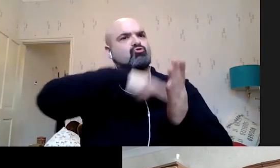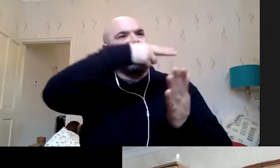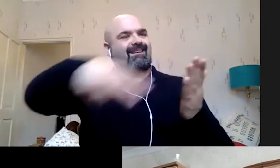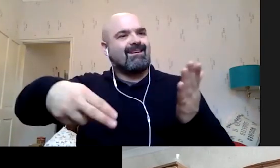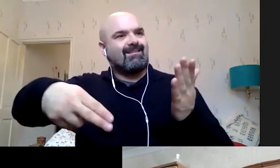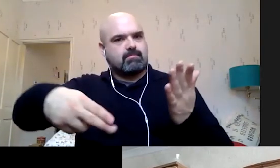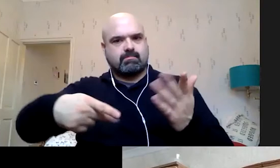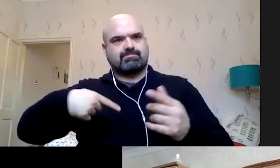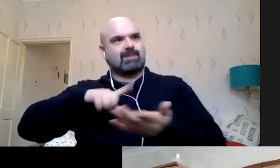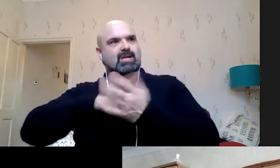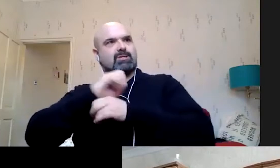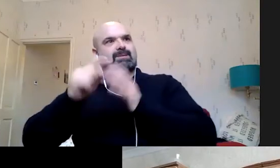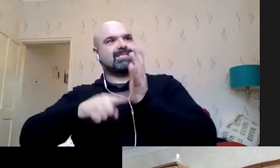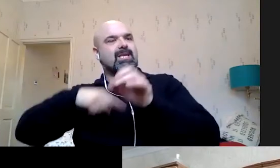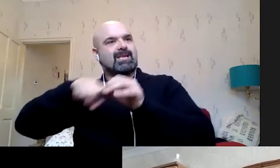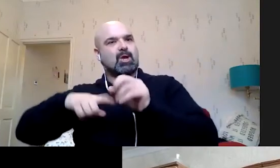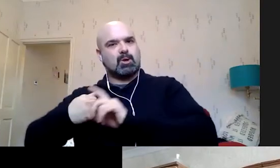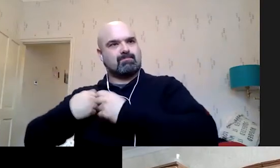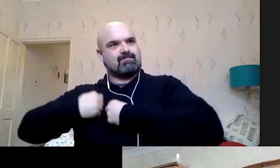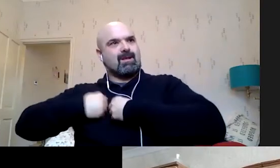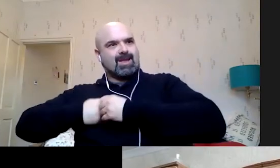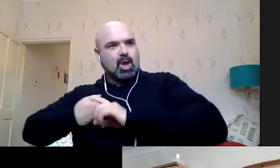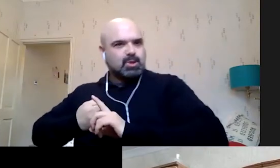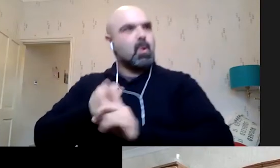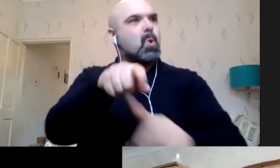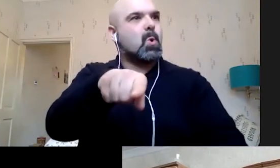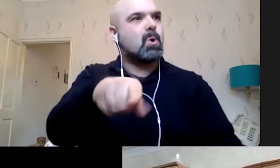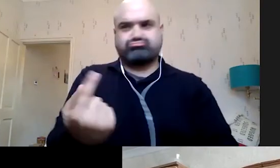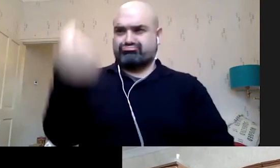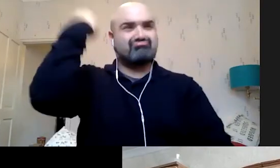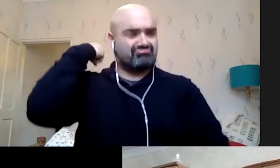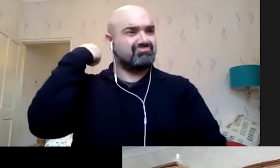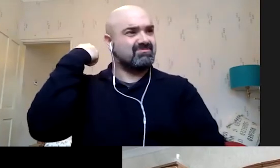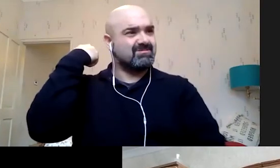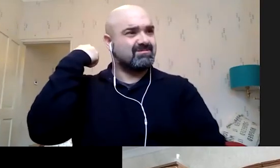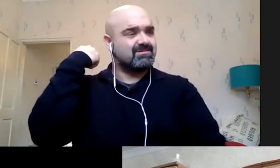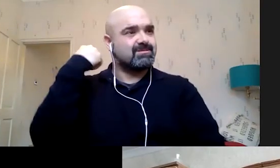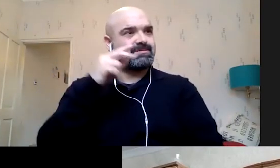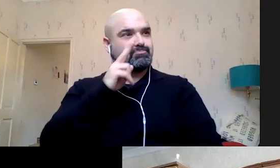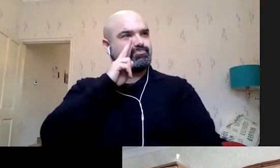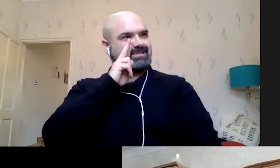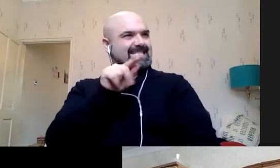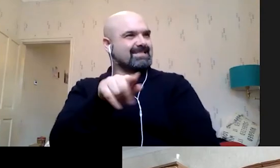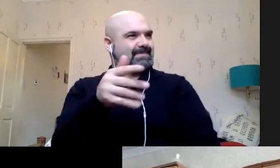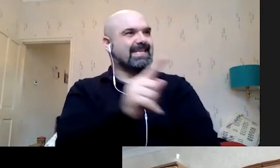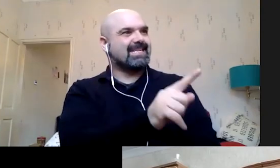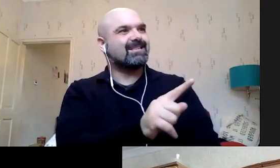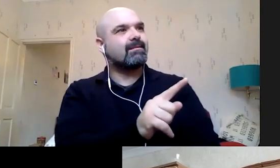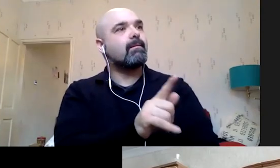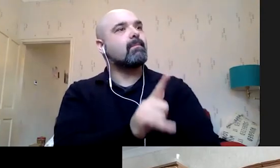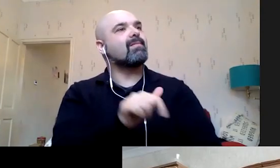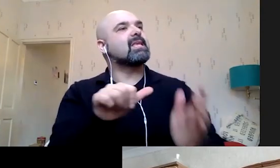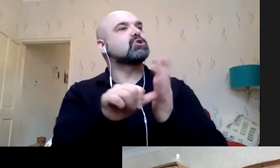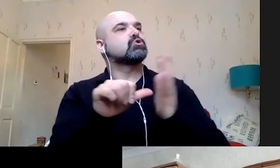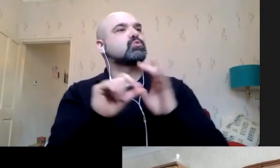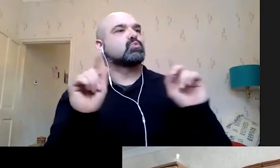as per the film Pride, which I'm sure you know about, but the issue, I think, is to say to people,